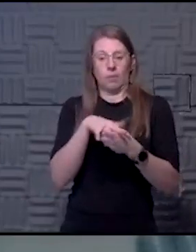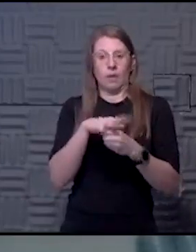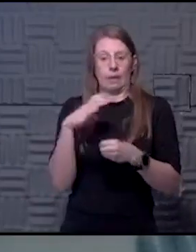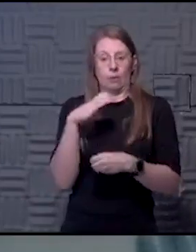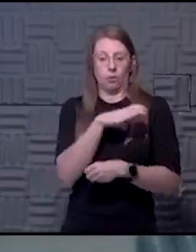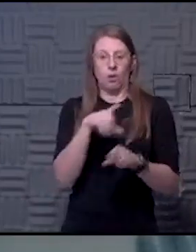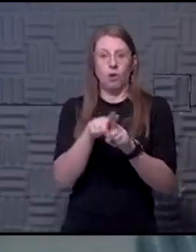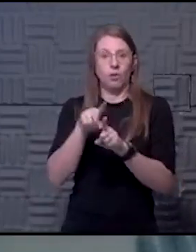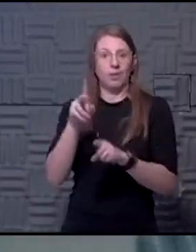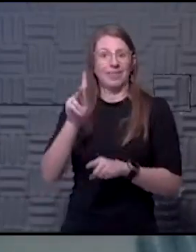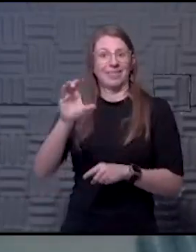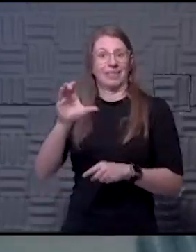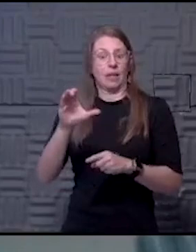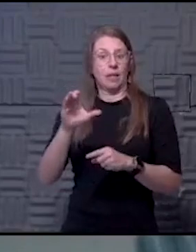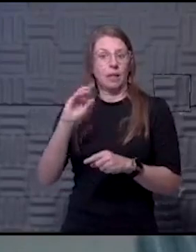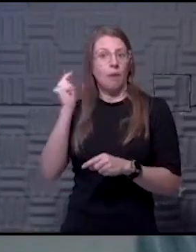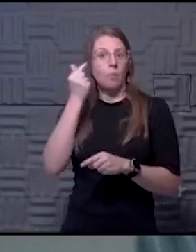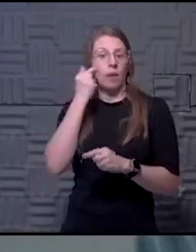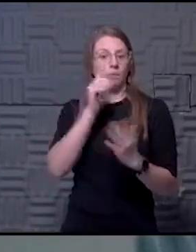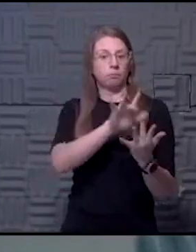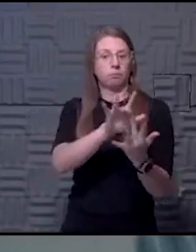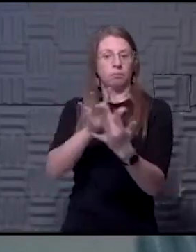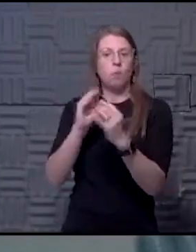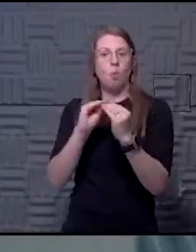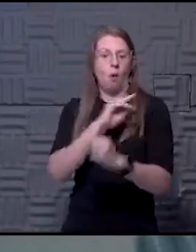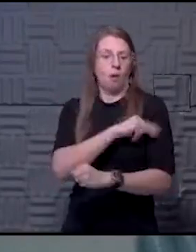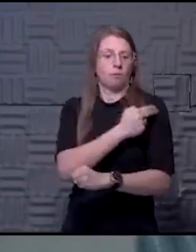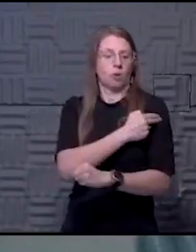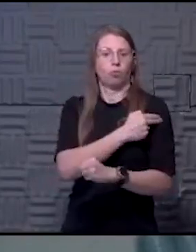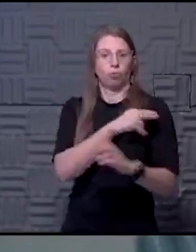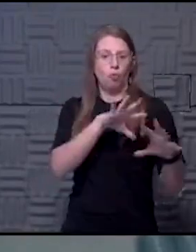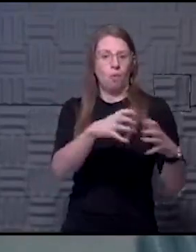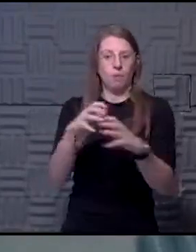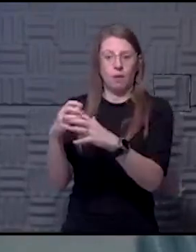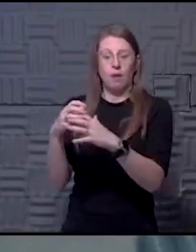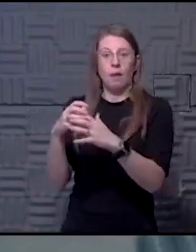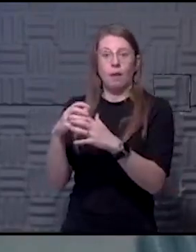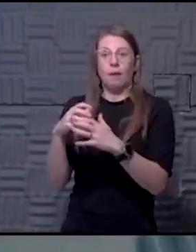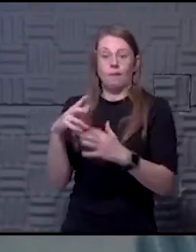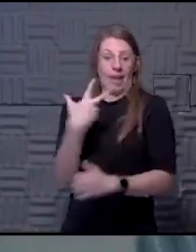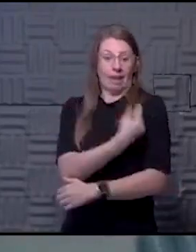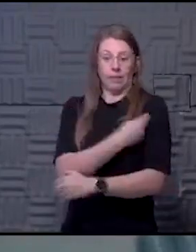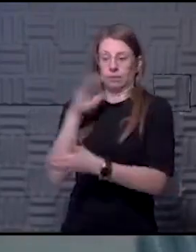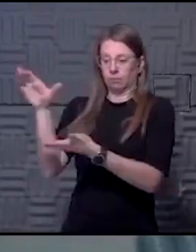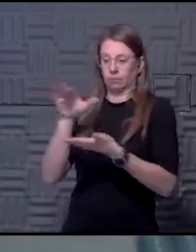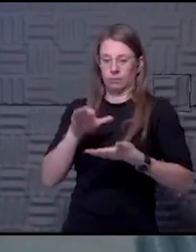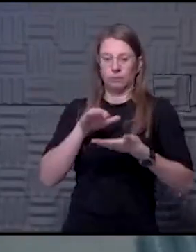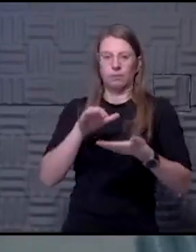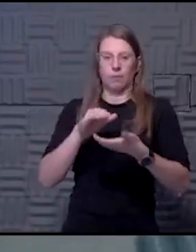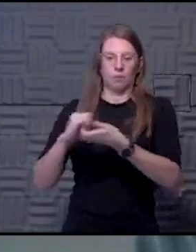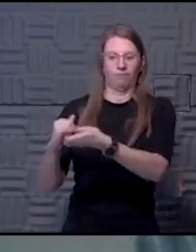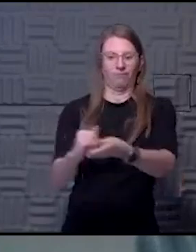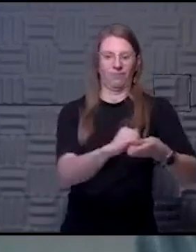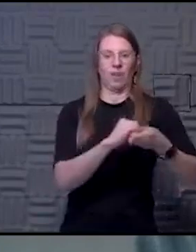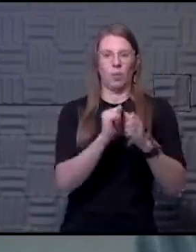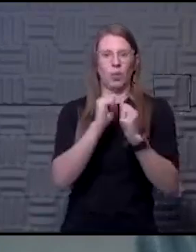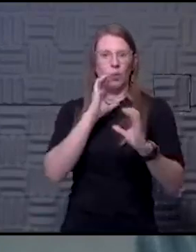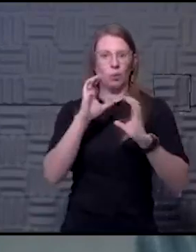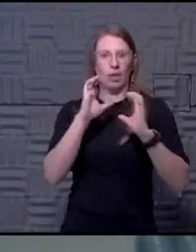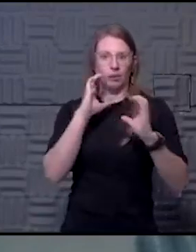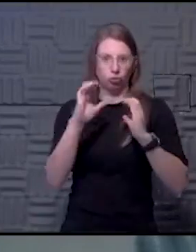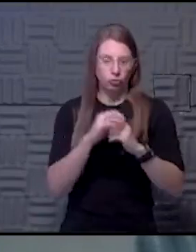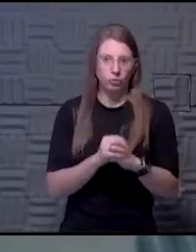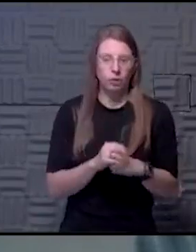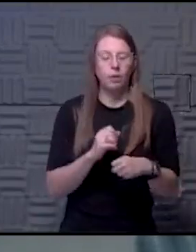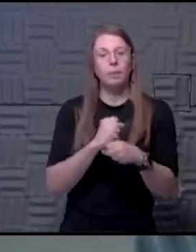government, really reached out to more hospital groups to make sure that as vaccines are coming in, we're being united in what that communication is in